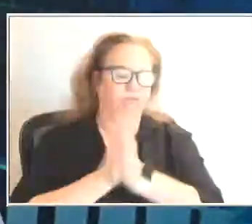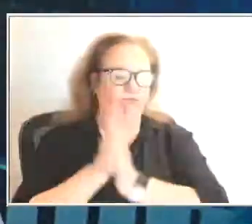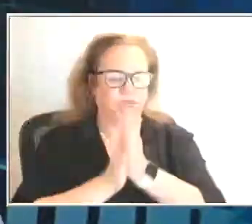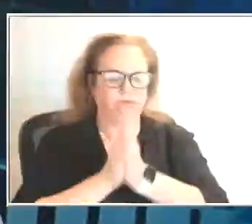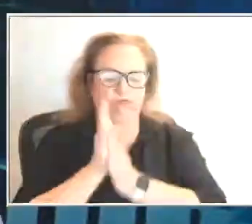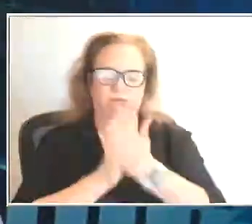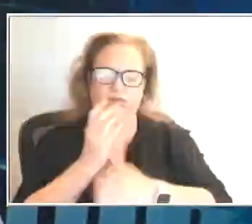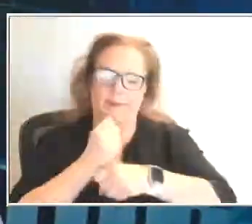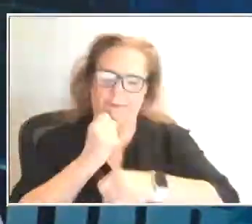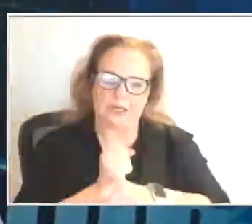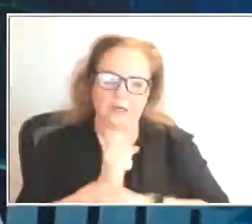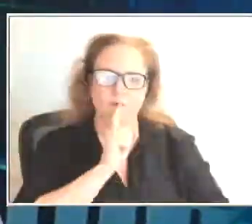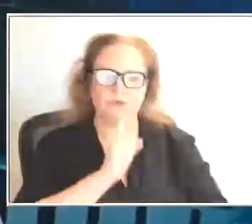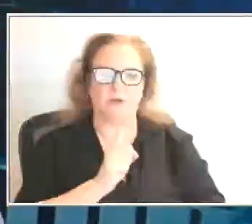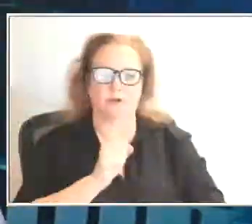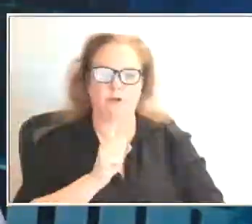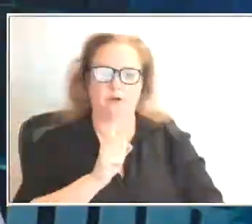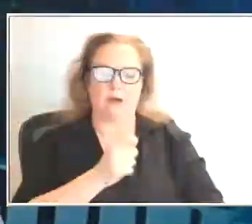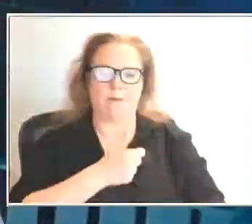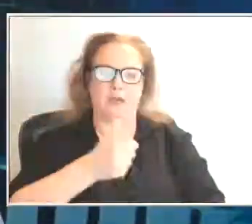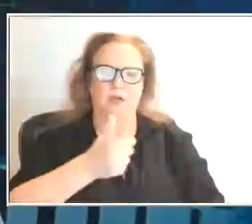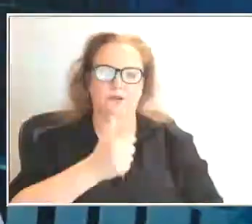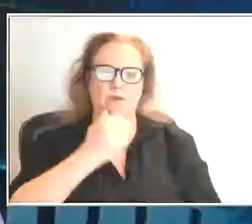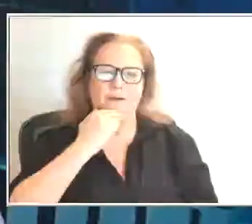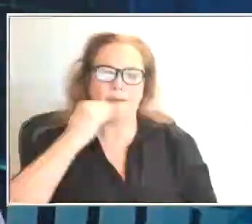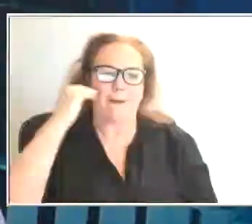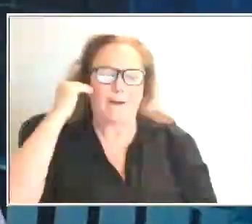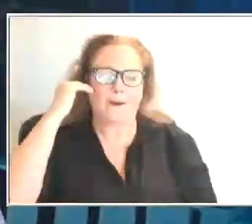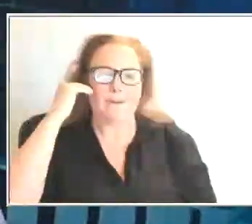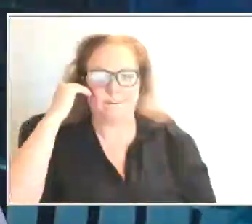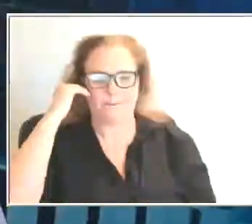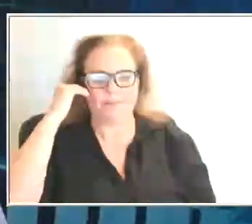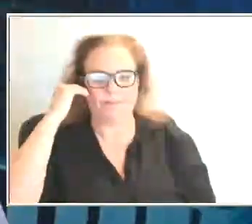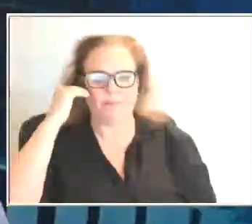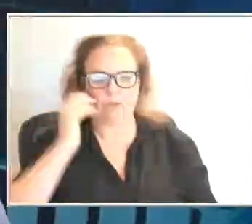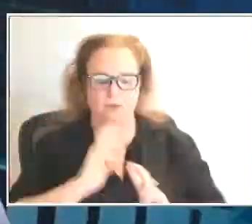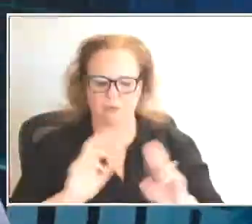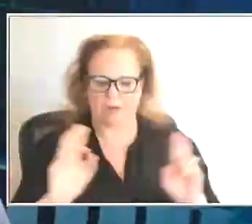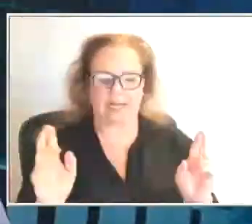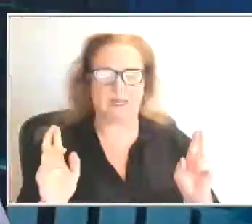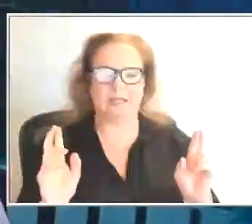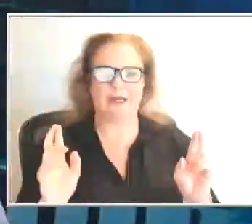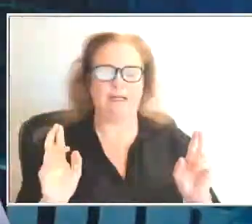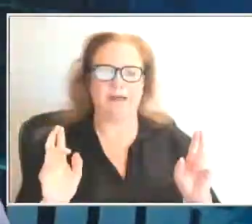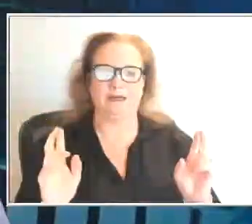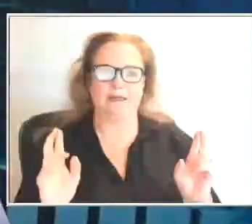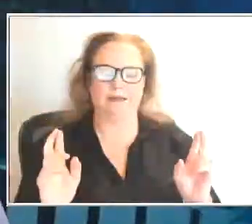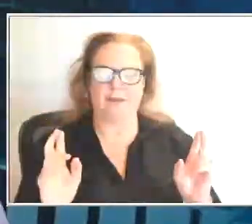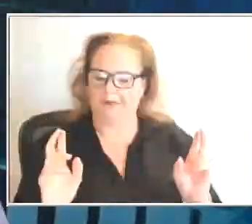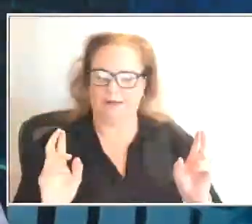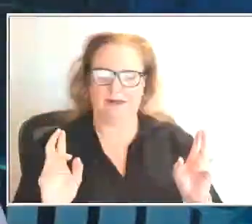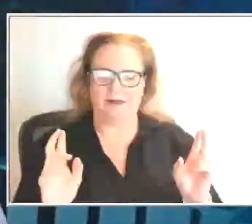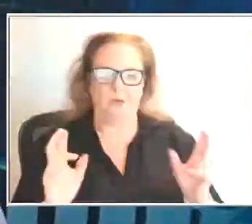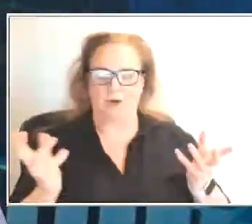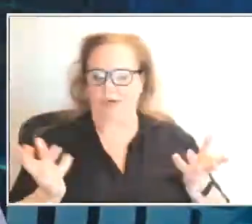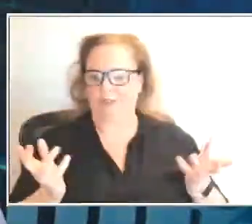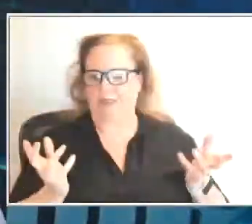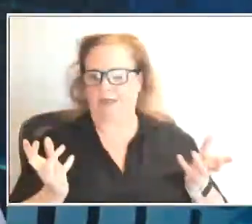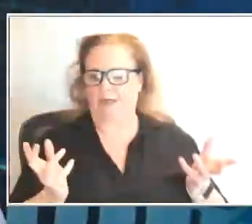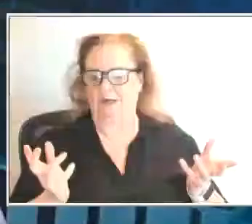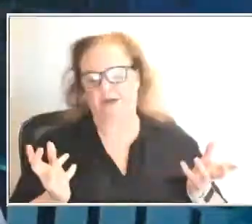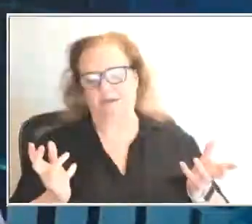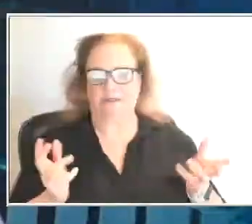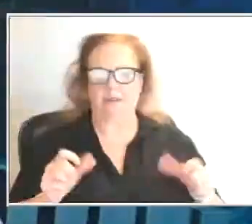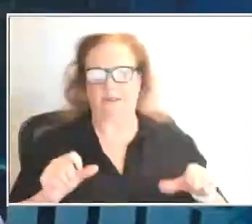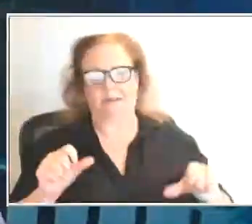making sure my trip home was going to be ready to go. When I was here, I was kind of out of